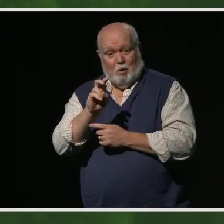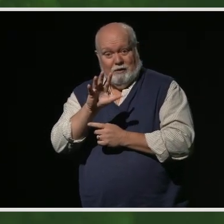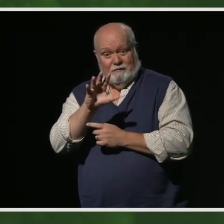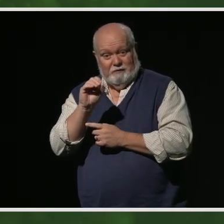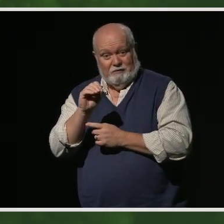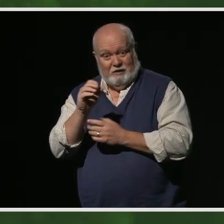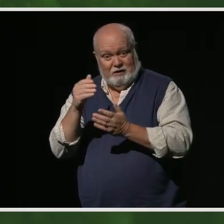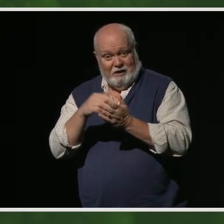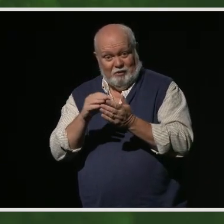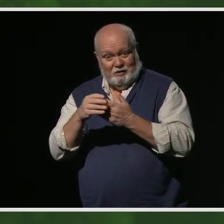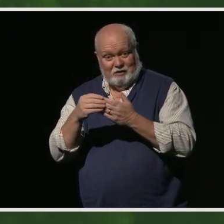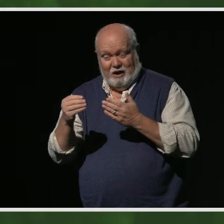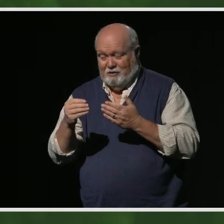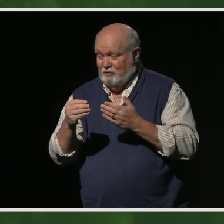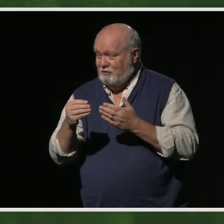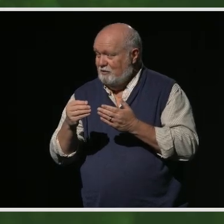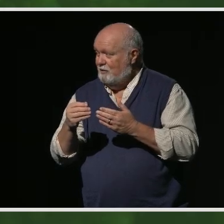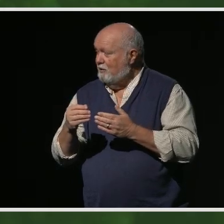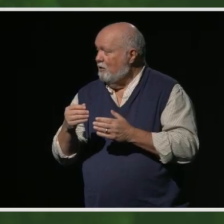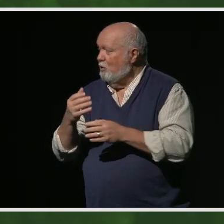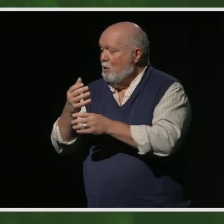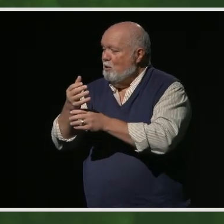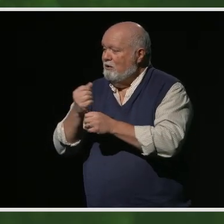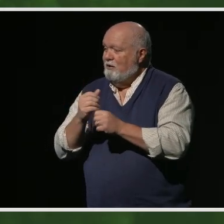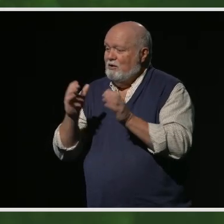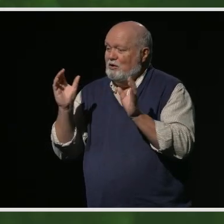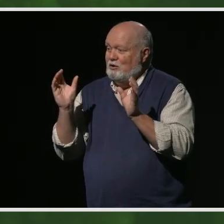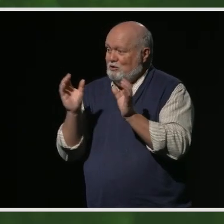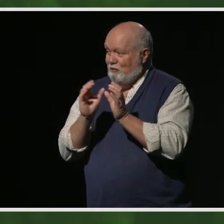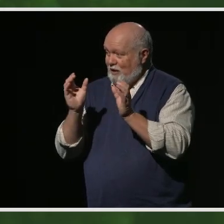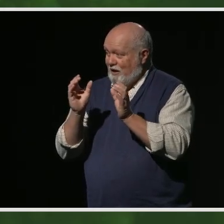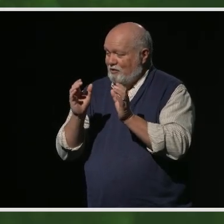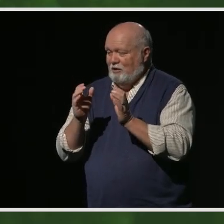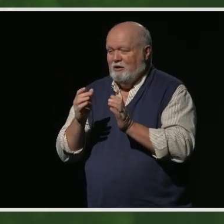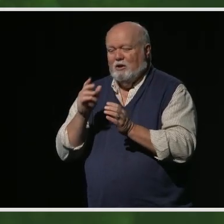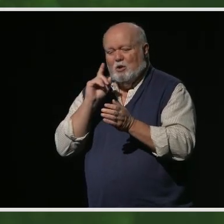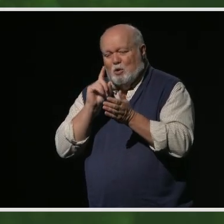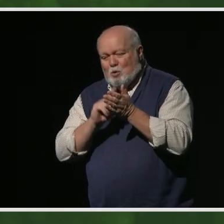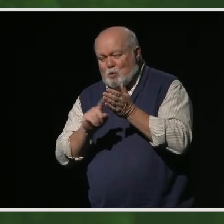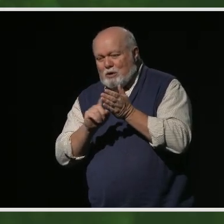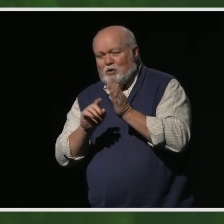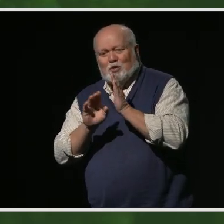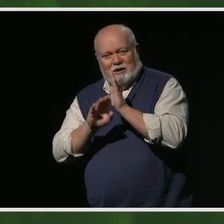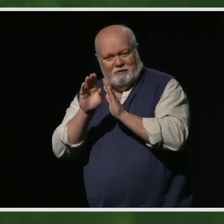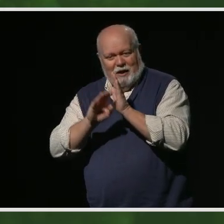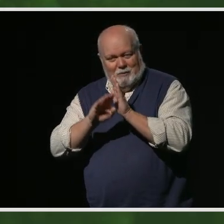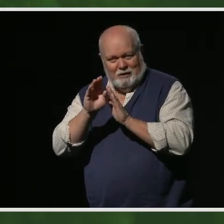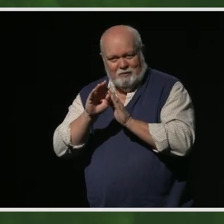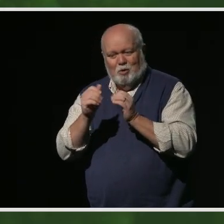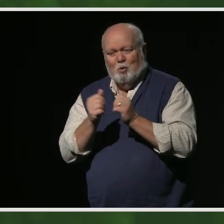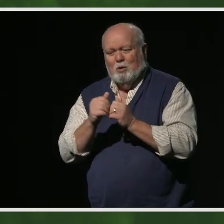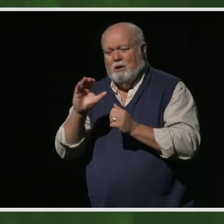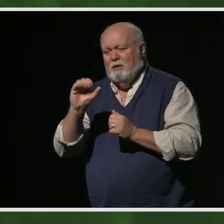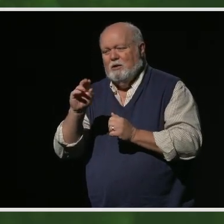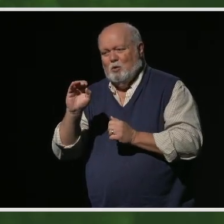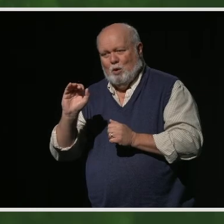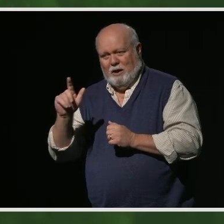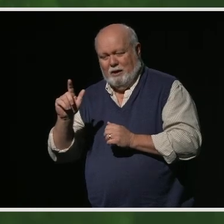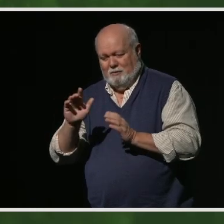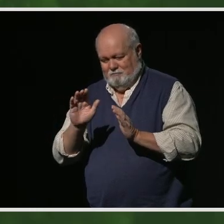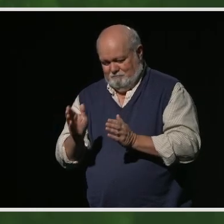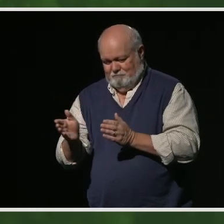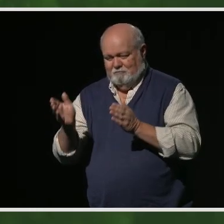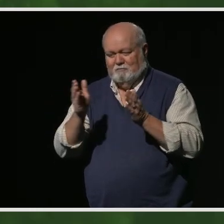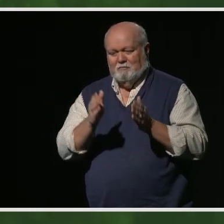our non-regulatory certifications and research and development with Cornell Agritech. We will secure our manufacturing with